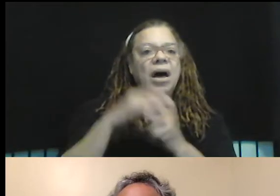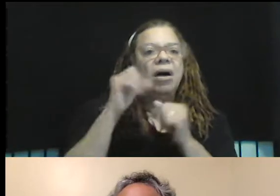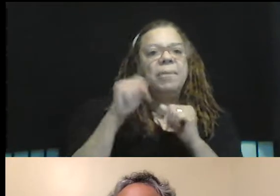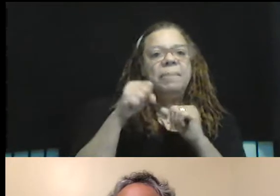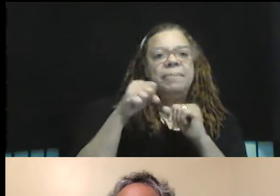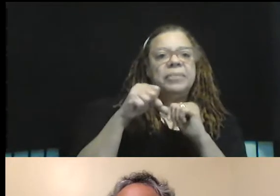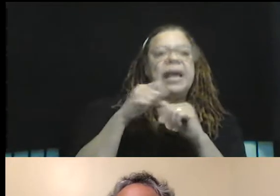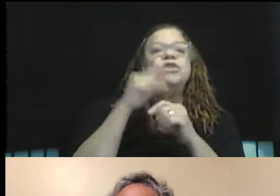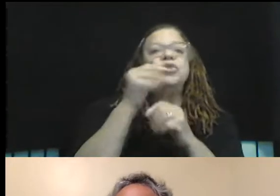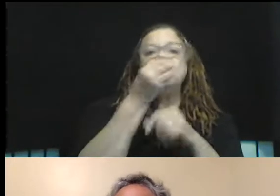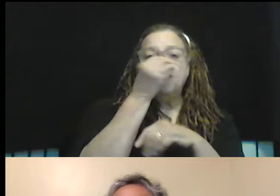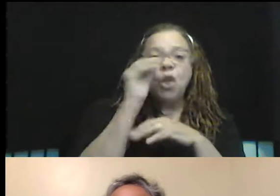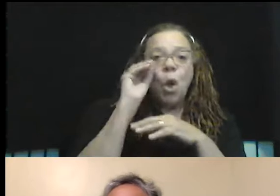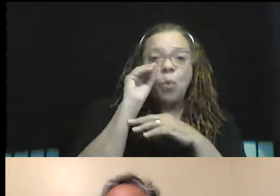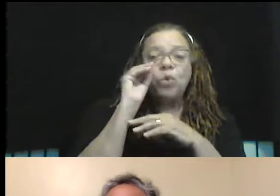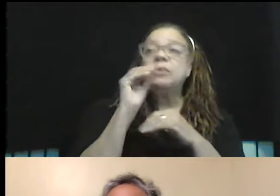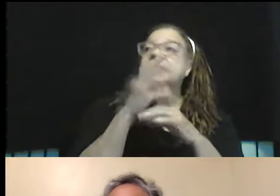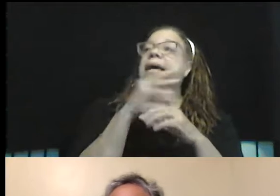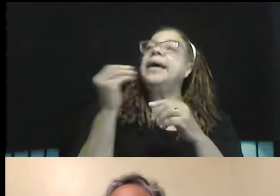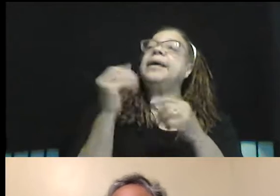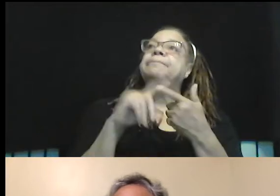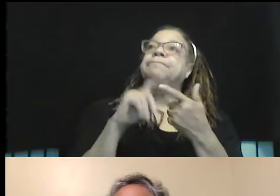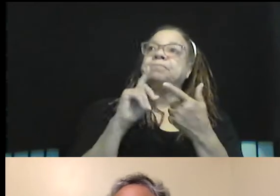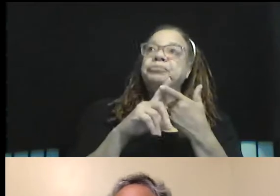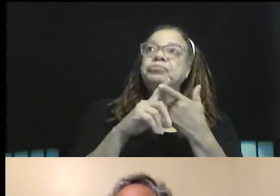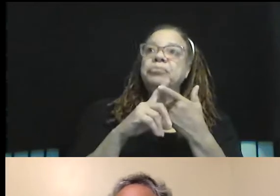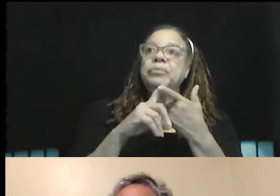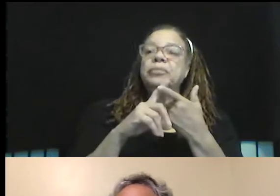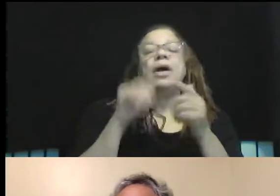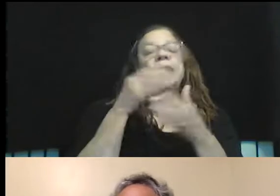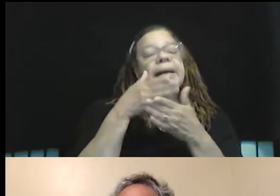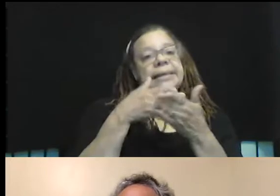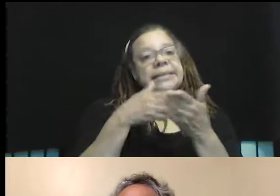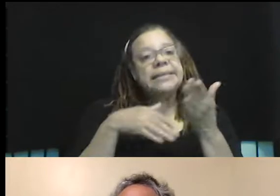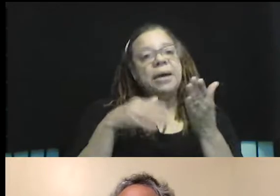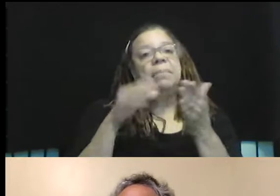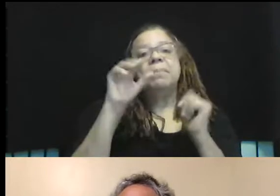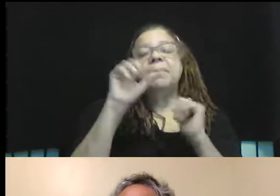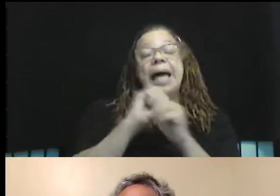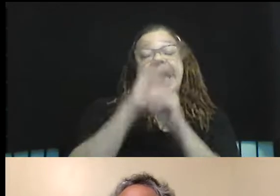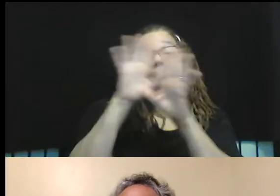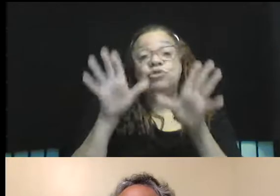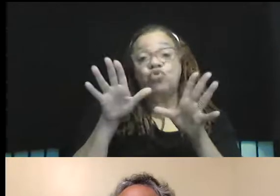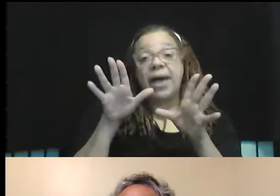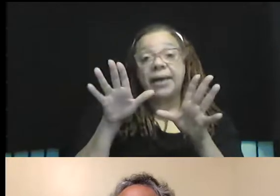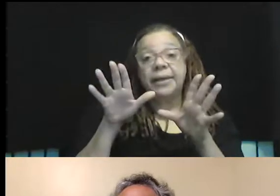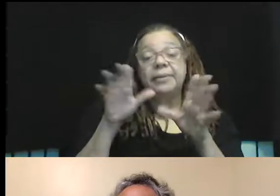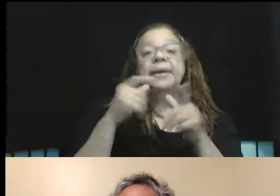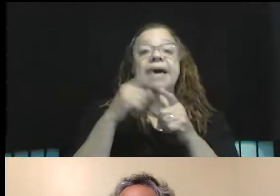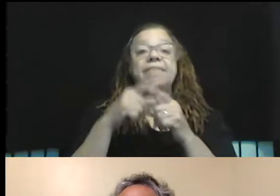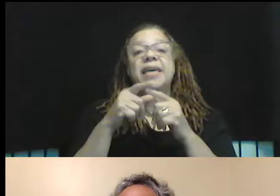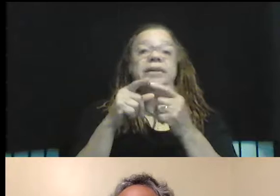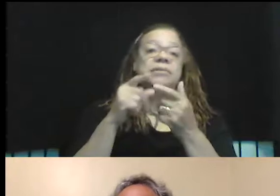I do florals, and I do some abstract, and I'm meddling with